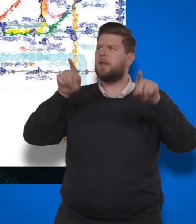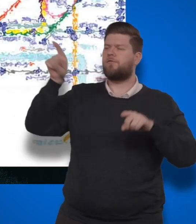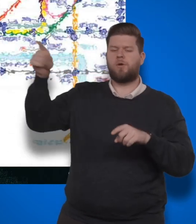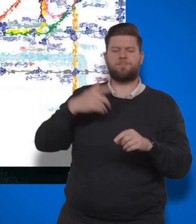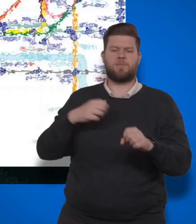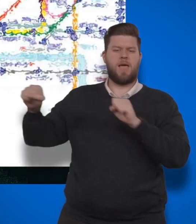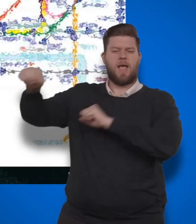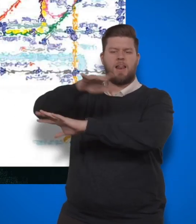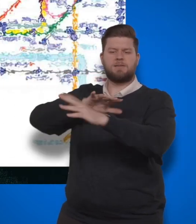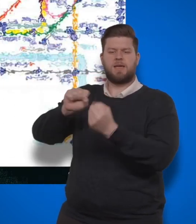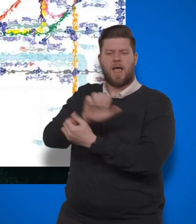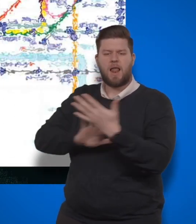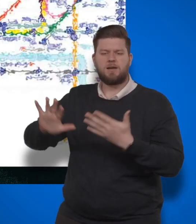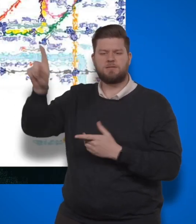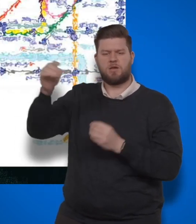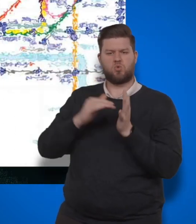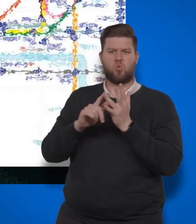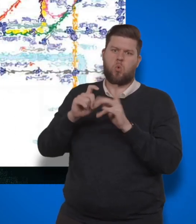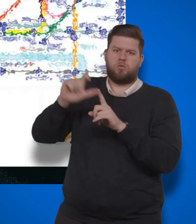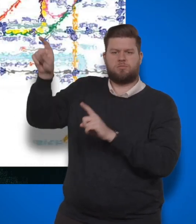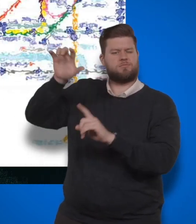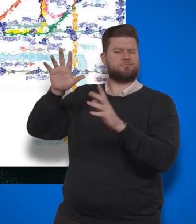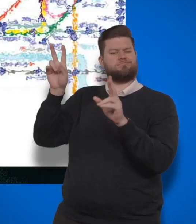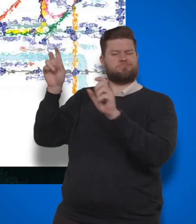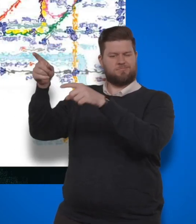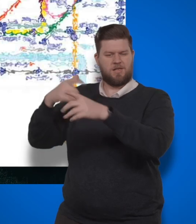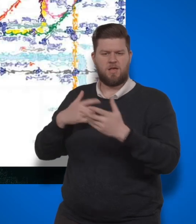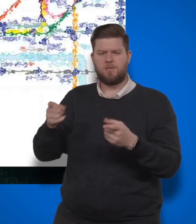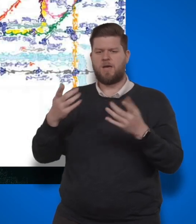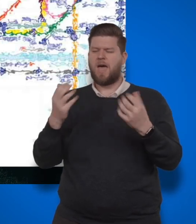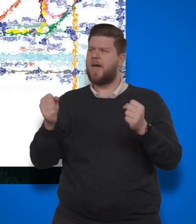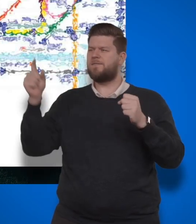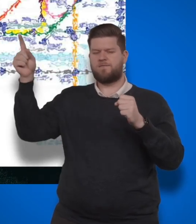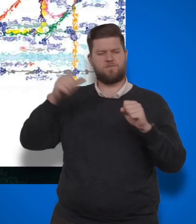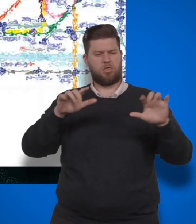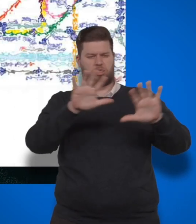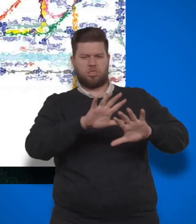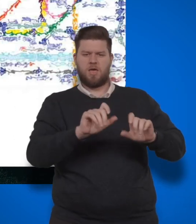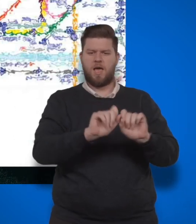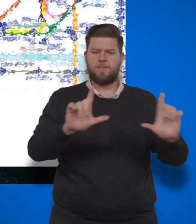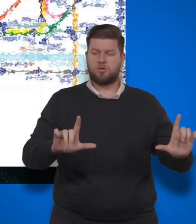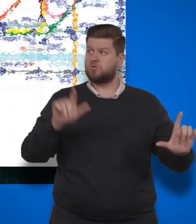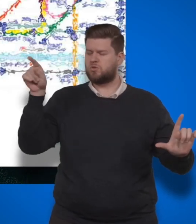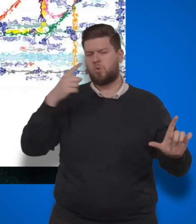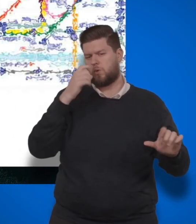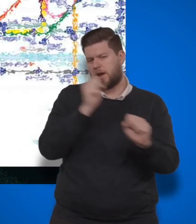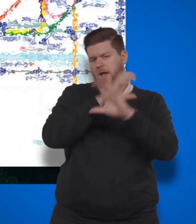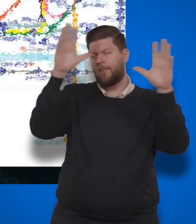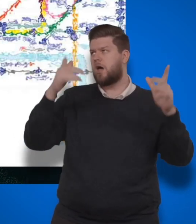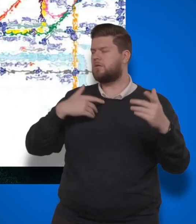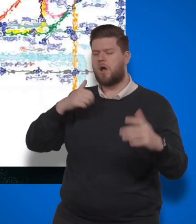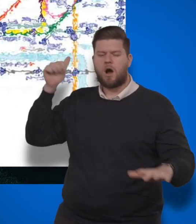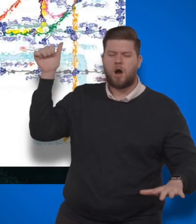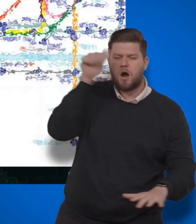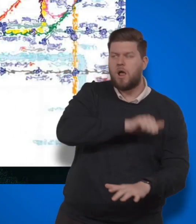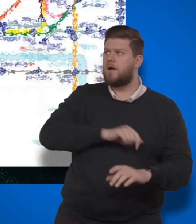this strange, distorted image. And you can imagine the super intelligent beings analyzing this